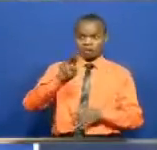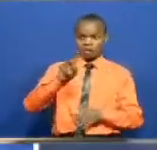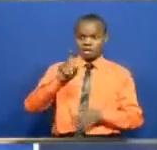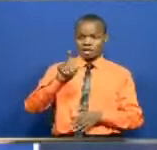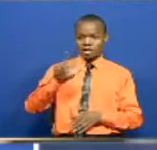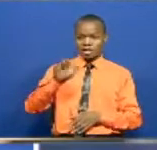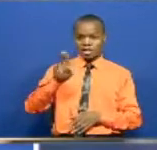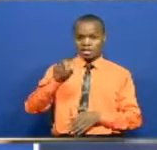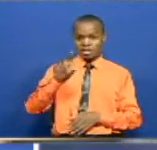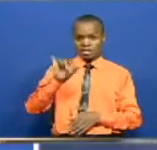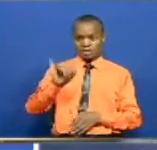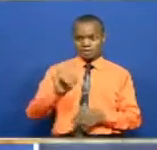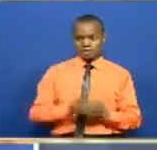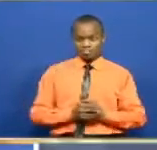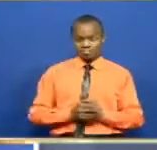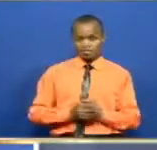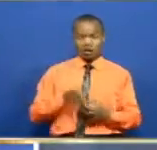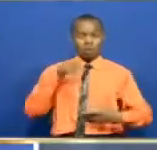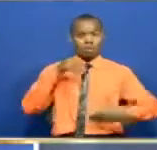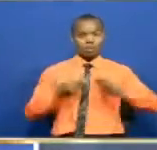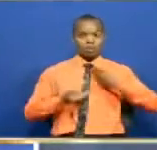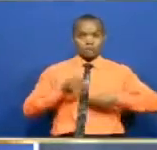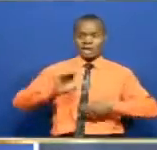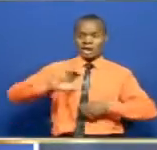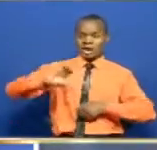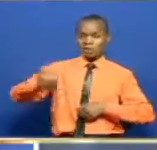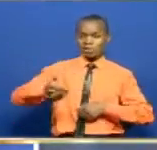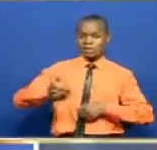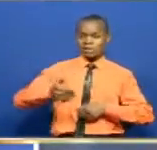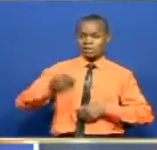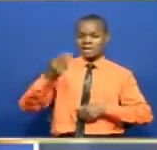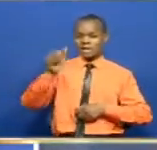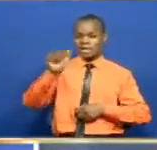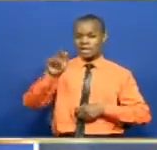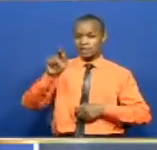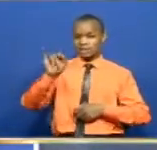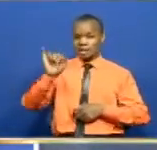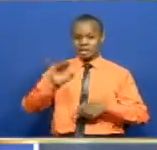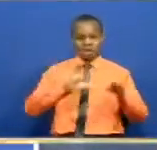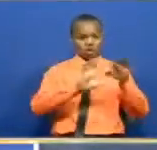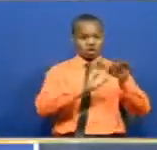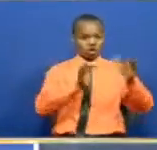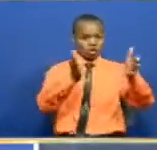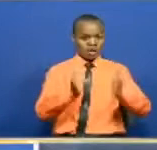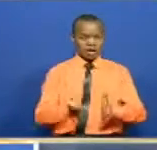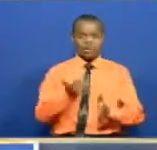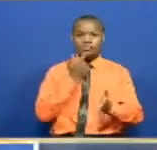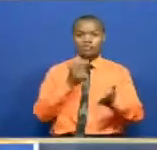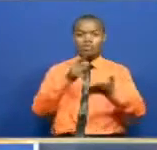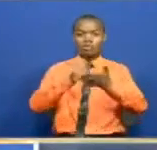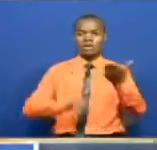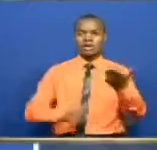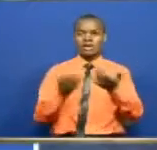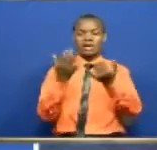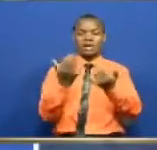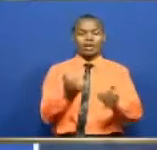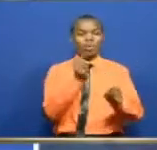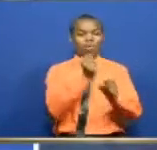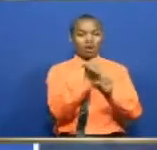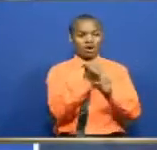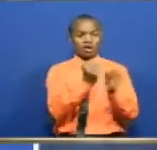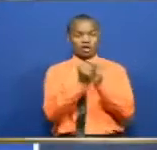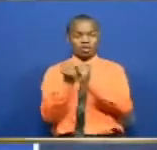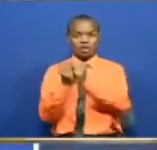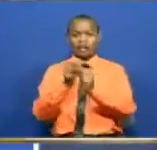usually mutates. The Busia County HIV and STI coordinator Constance Owere disclosed that they have been forced to collaborate with